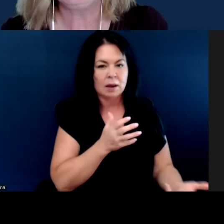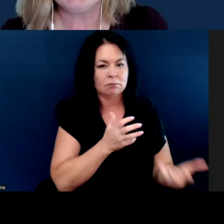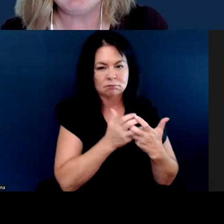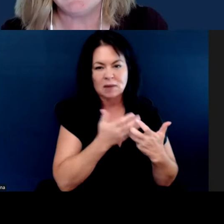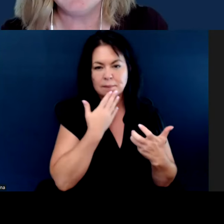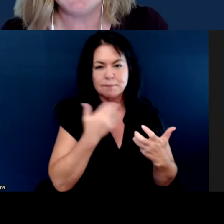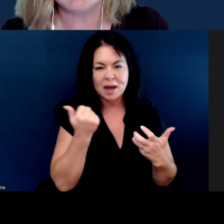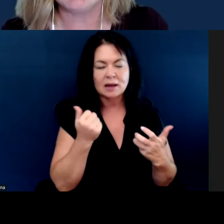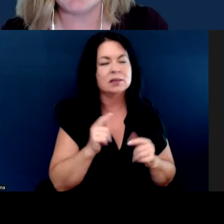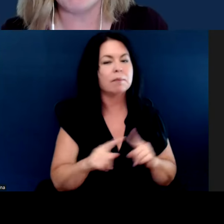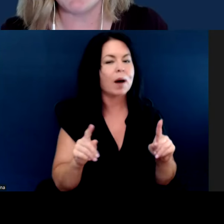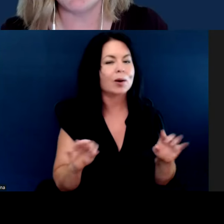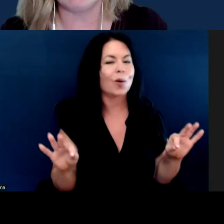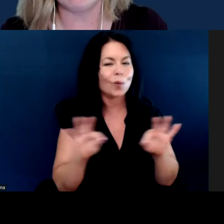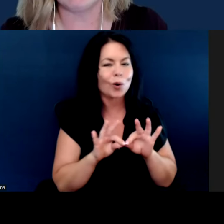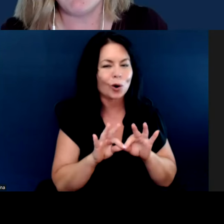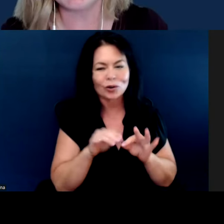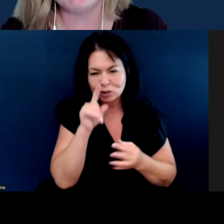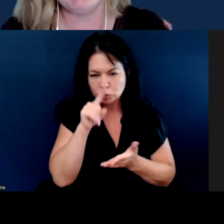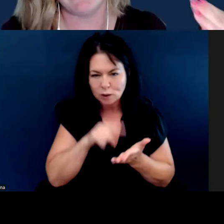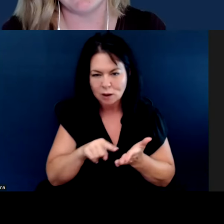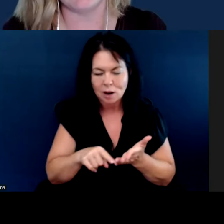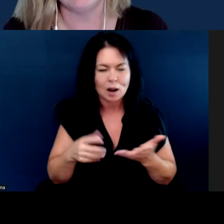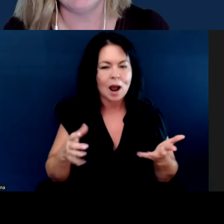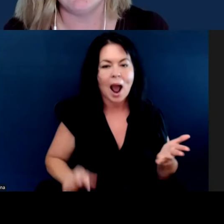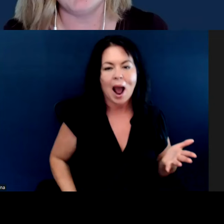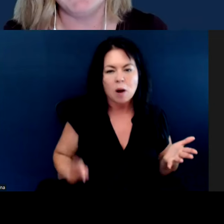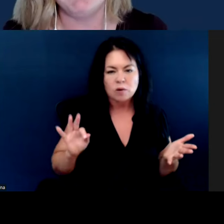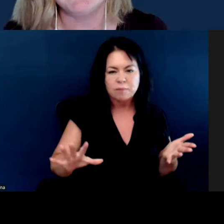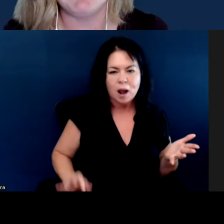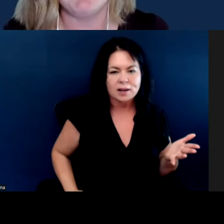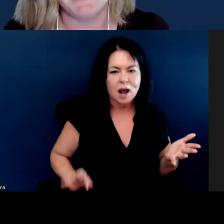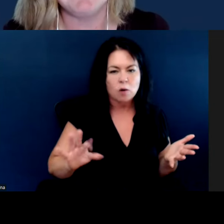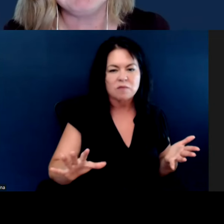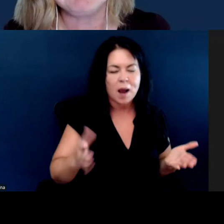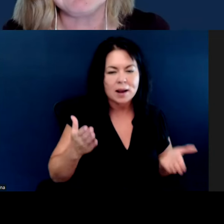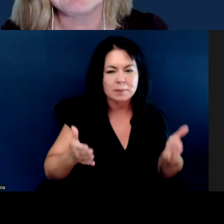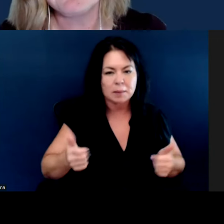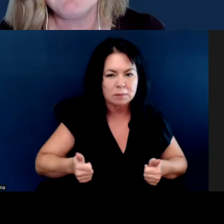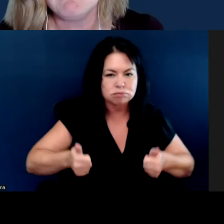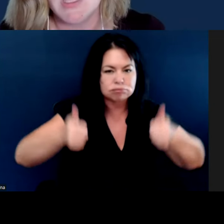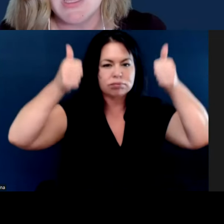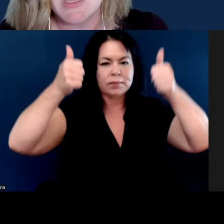look into the plan because your out-of-pocket costs may be higher in that type of plan.